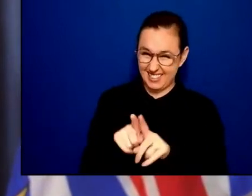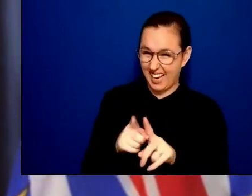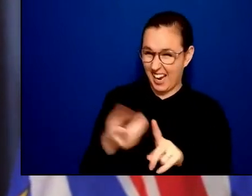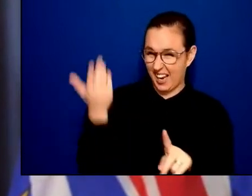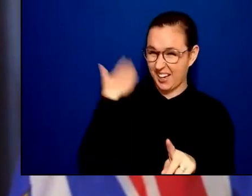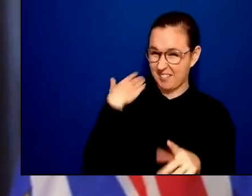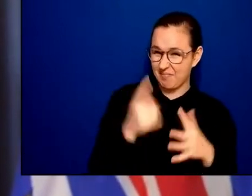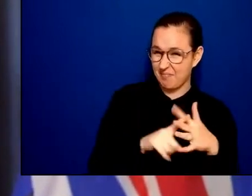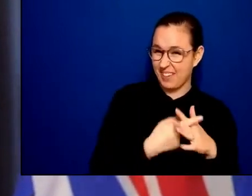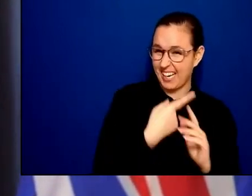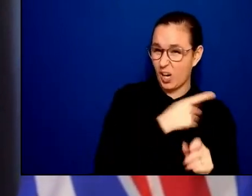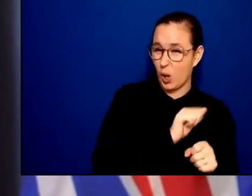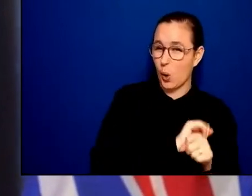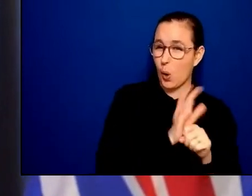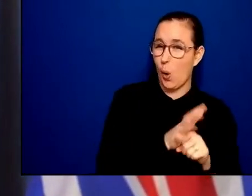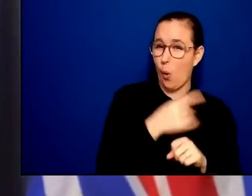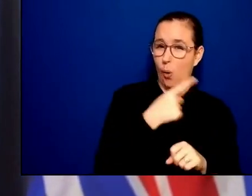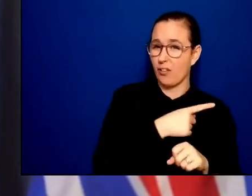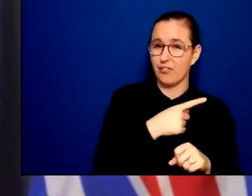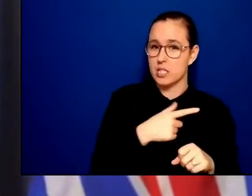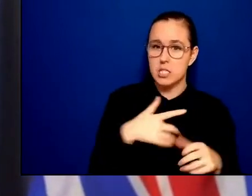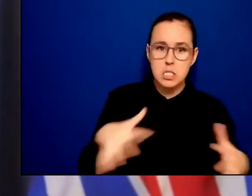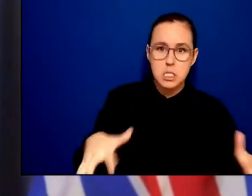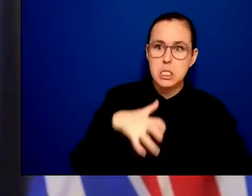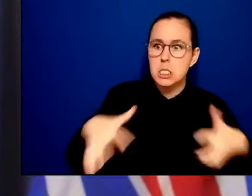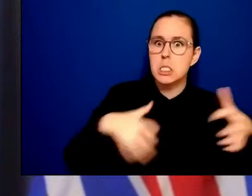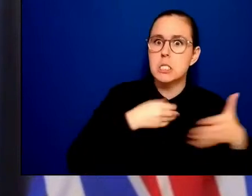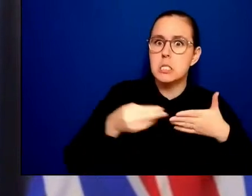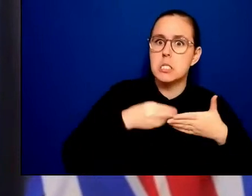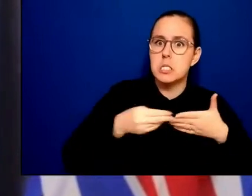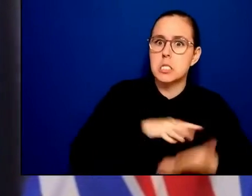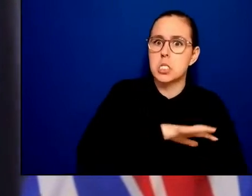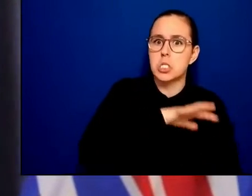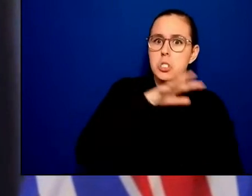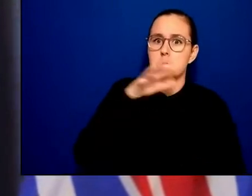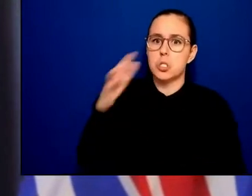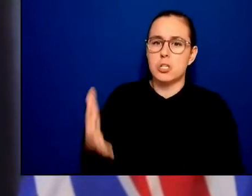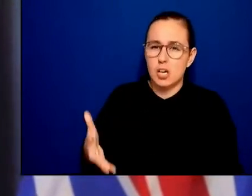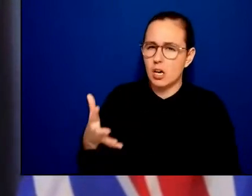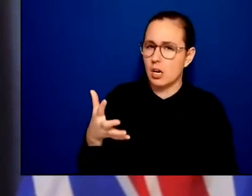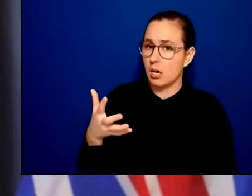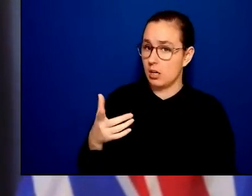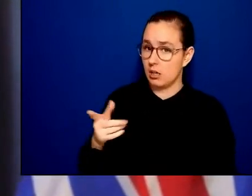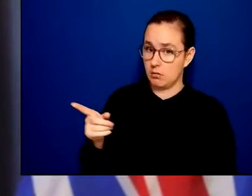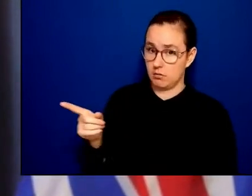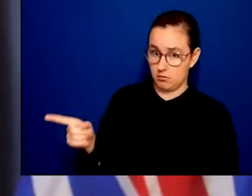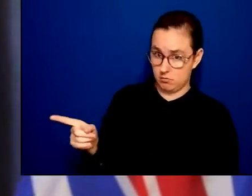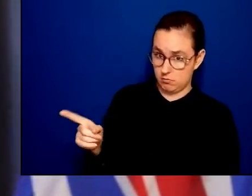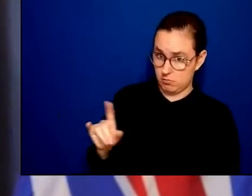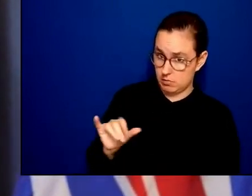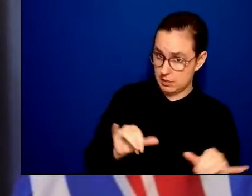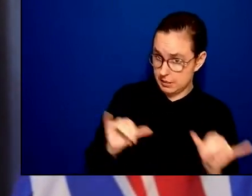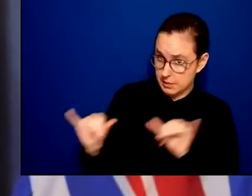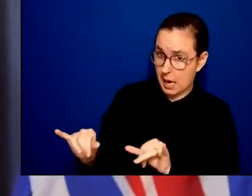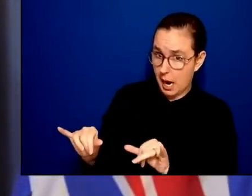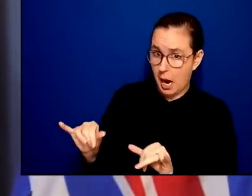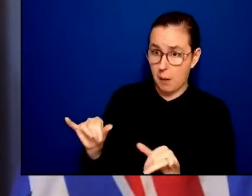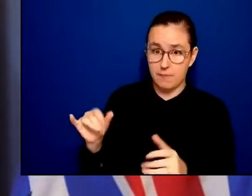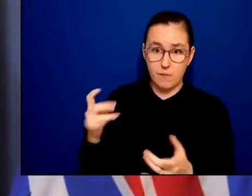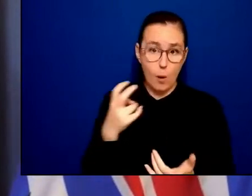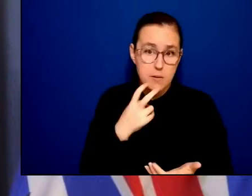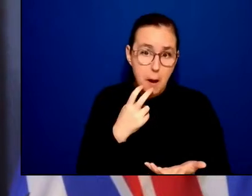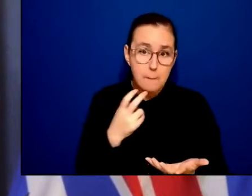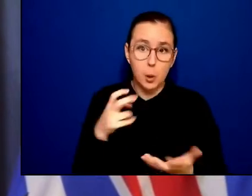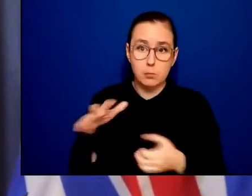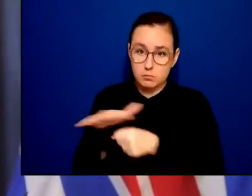Chilliwack and other areas? Is there a consideration to ban non-essential travel from the roadways in order to ensure that